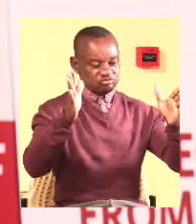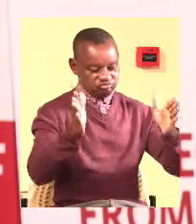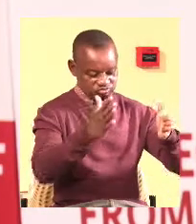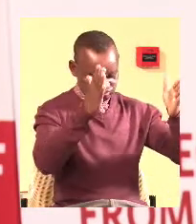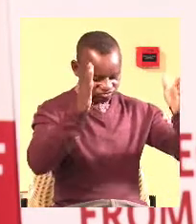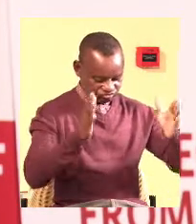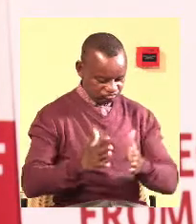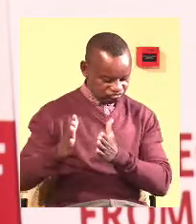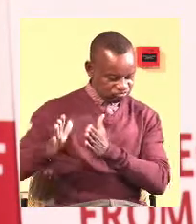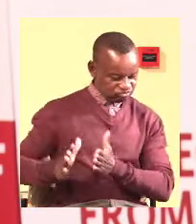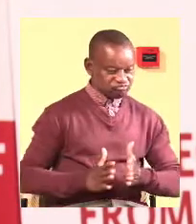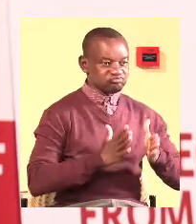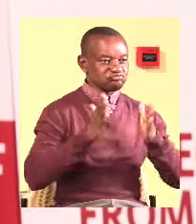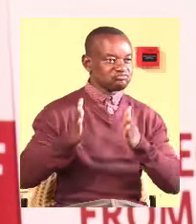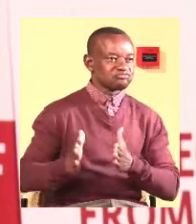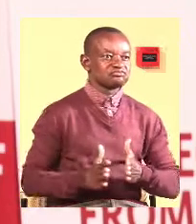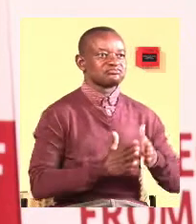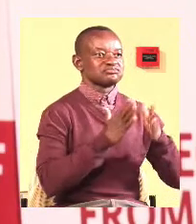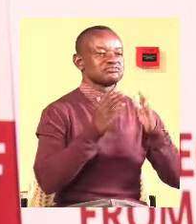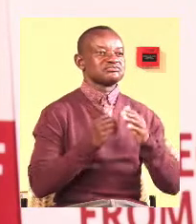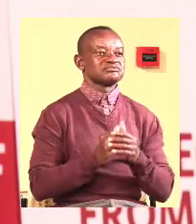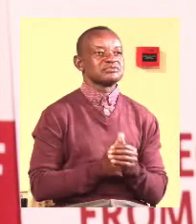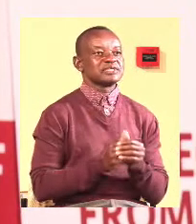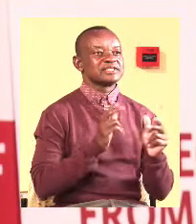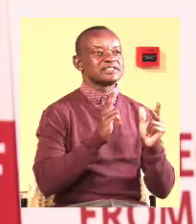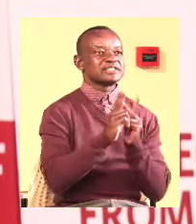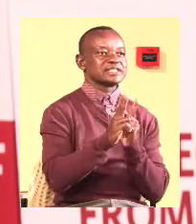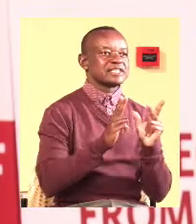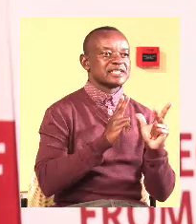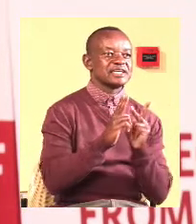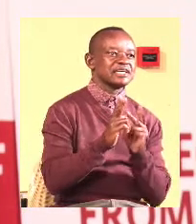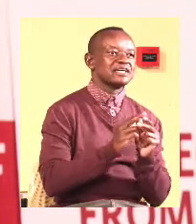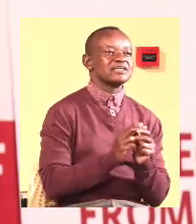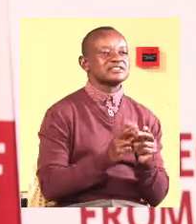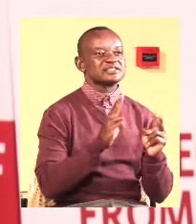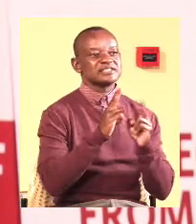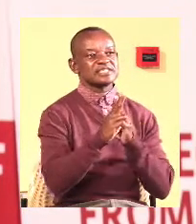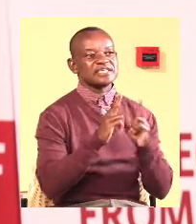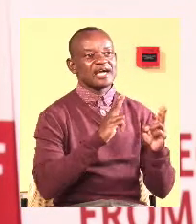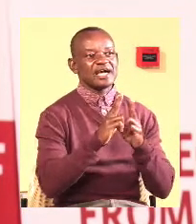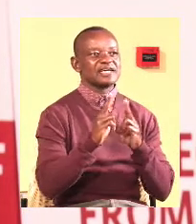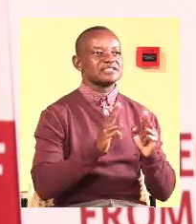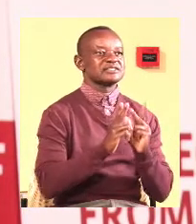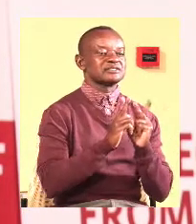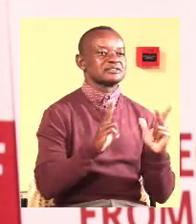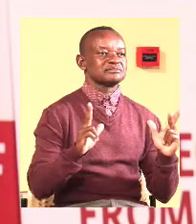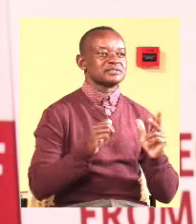Any of the panelists, what is that and why is it important in a pandemic like this?